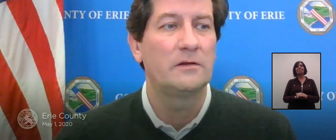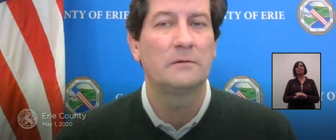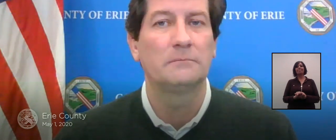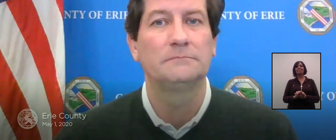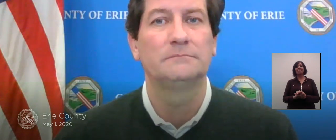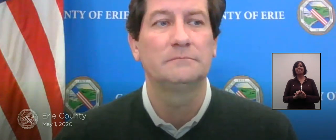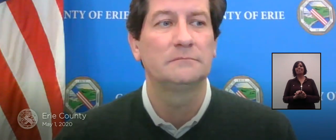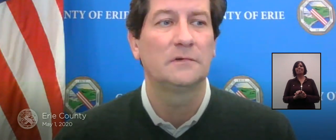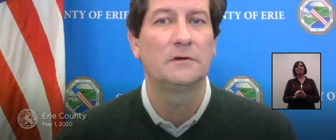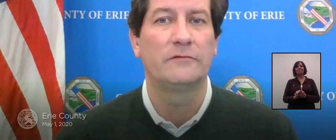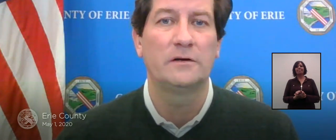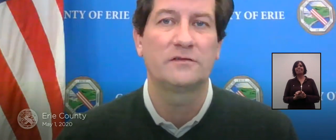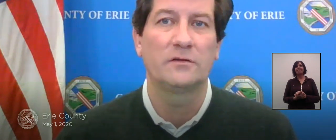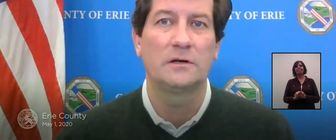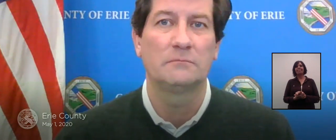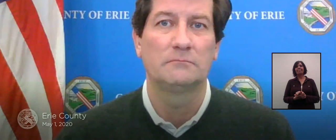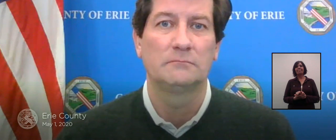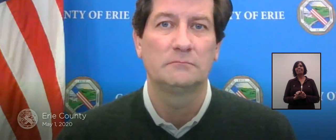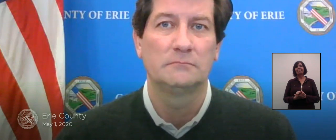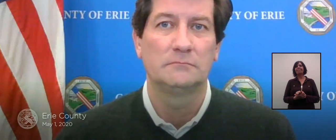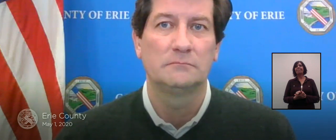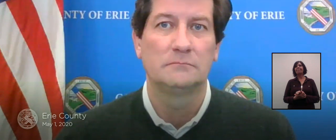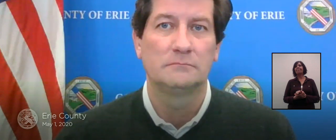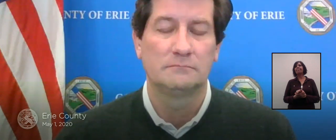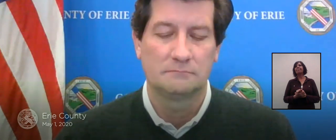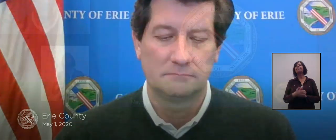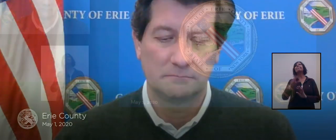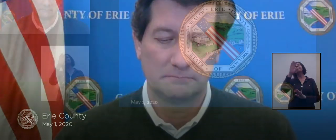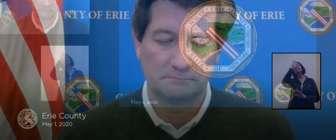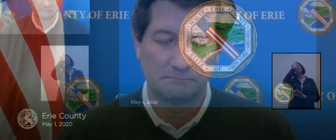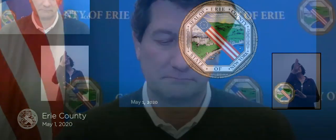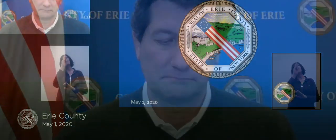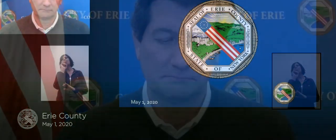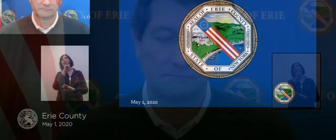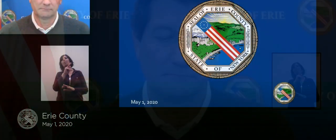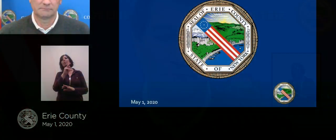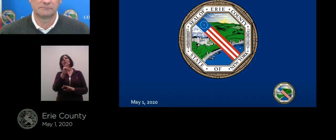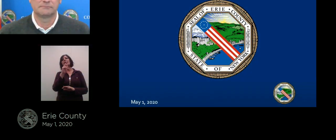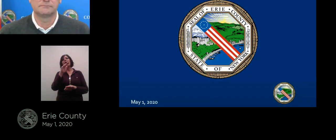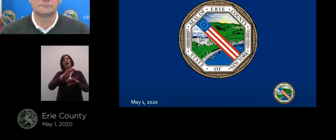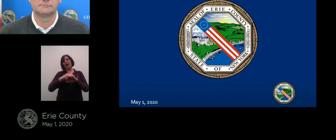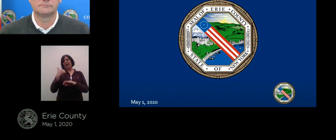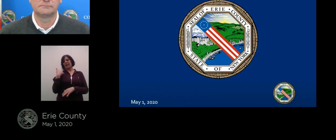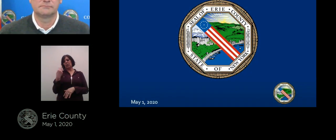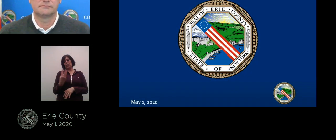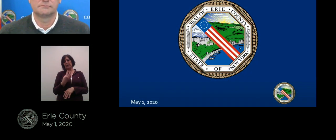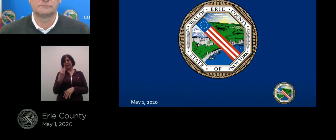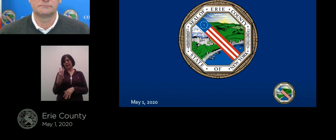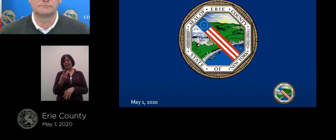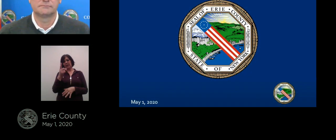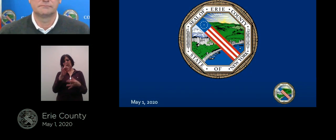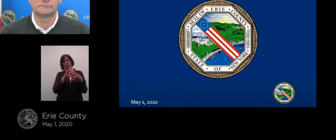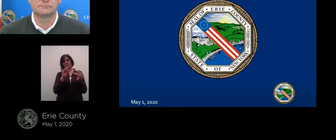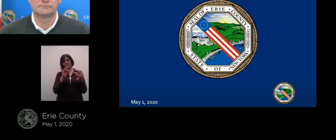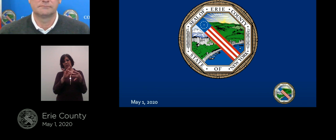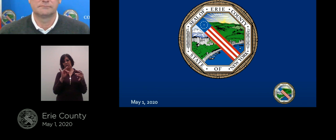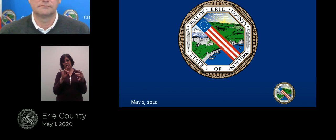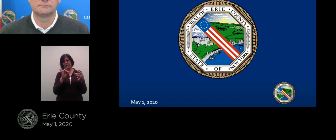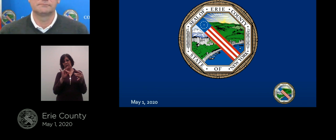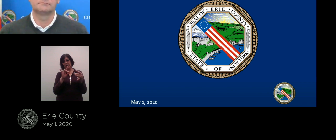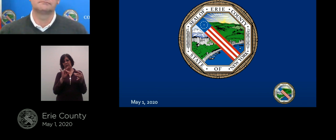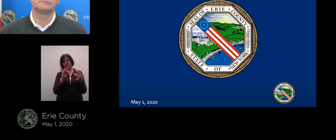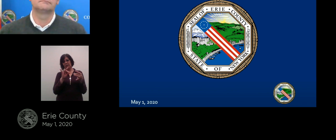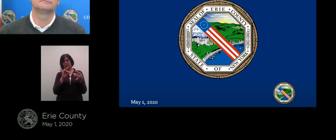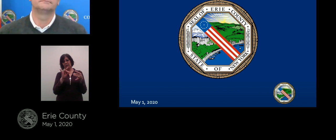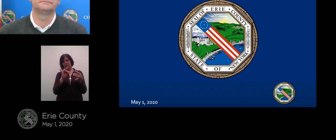Aaron, are you there? Okay, thank you. I don't know if Aaron's still there. Yeah, hi, Mark. On Wednesday, you mentioned that I